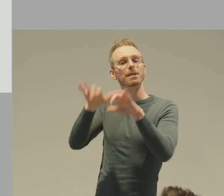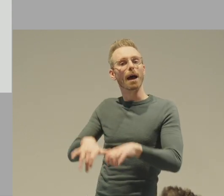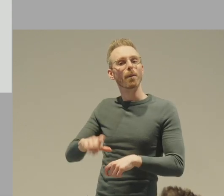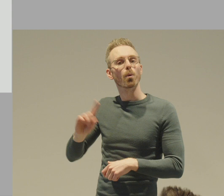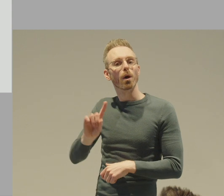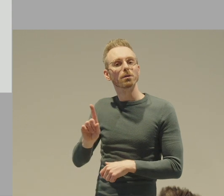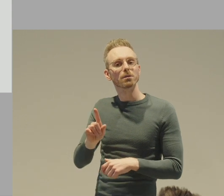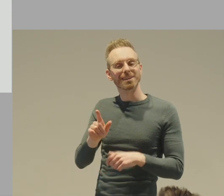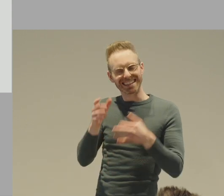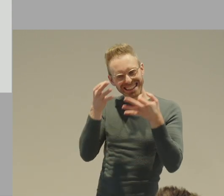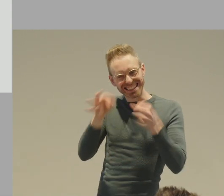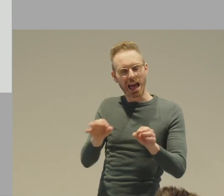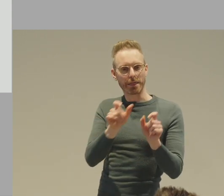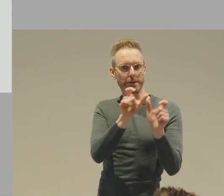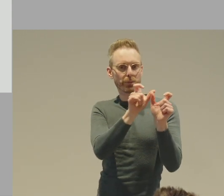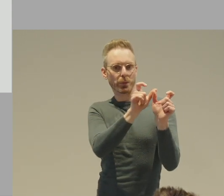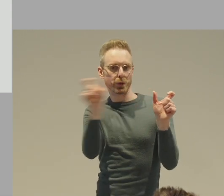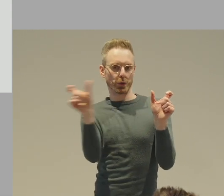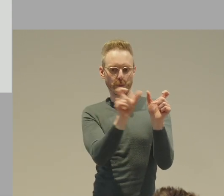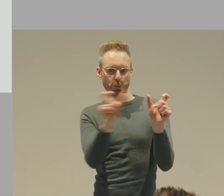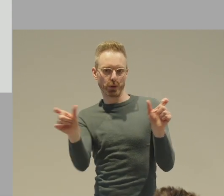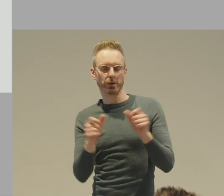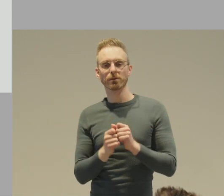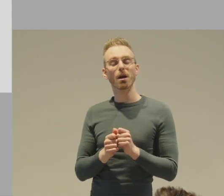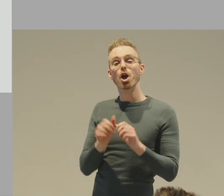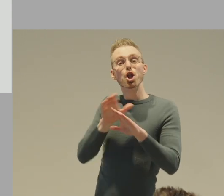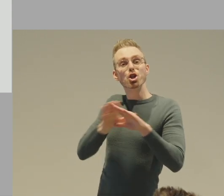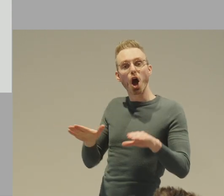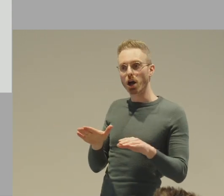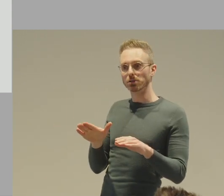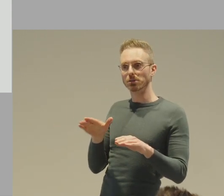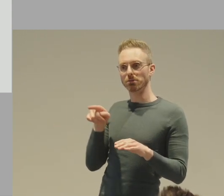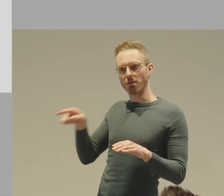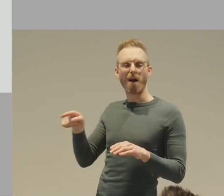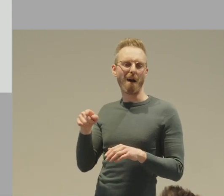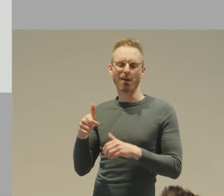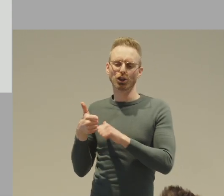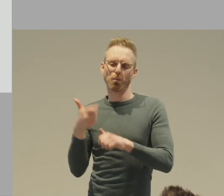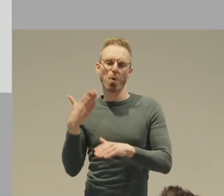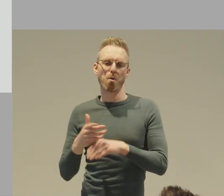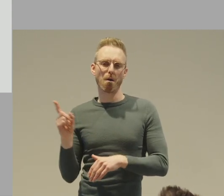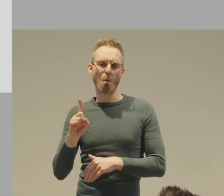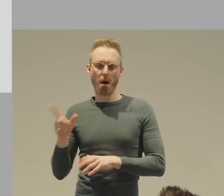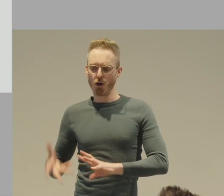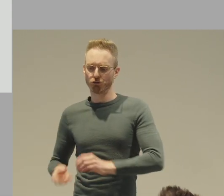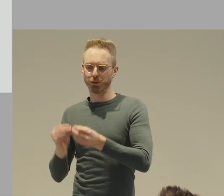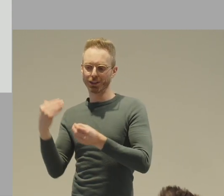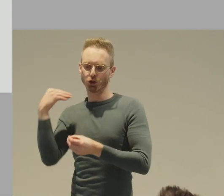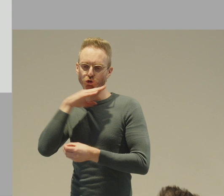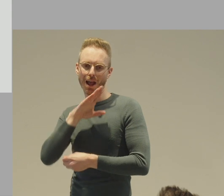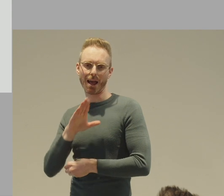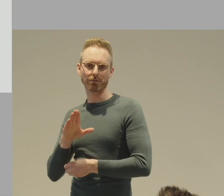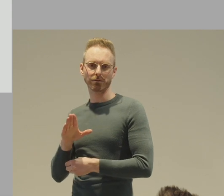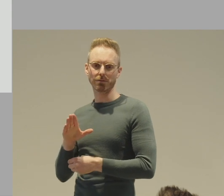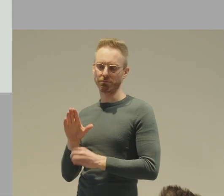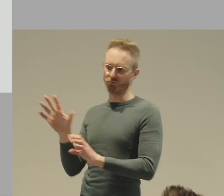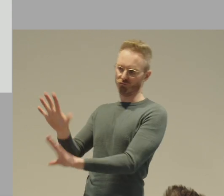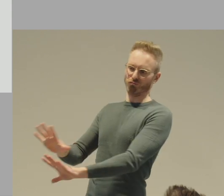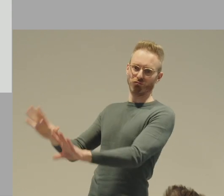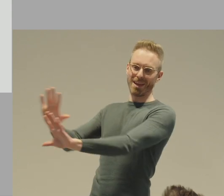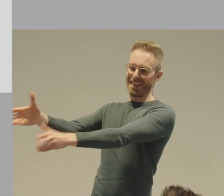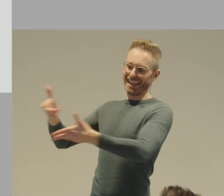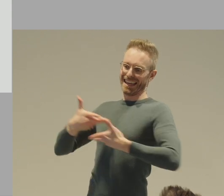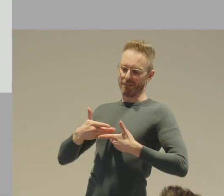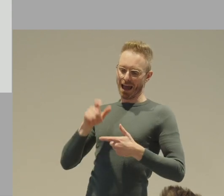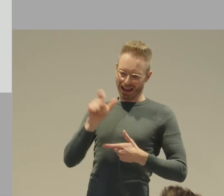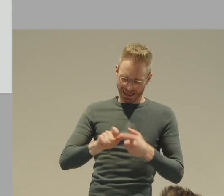worker drafts emails for me and then I check them over later. Because in the second example, the support worker is off doing the task on their own and then you're checking